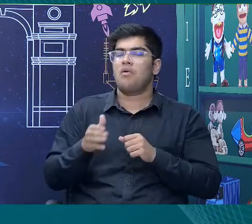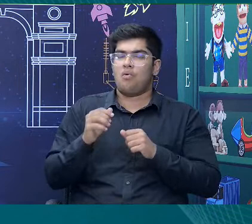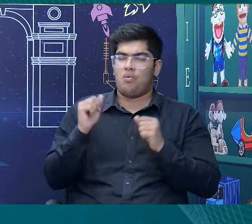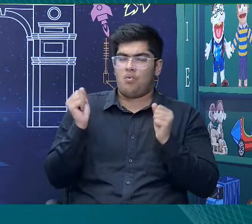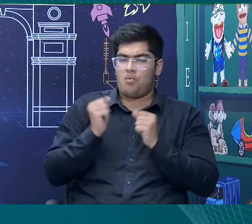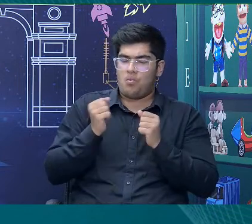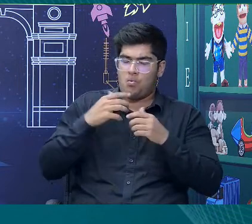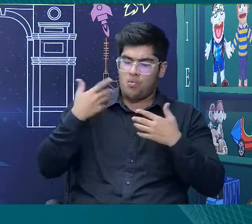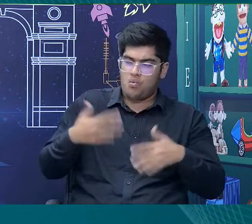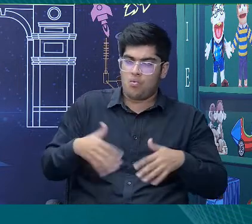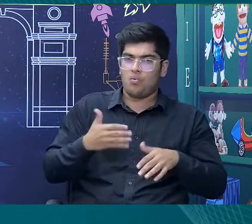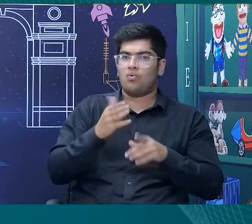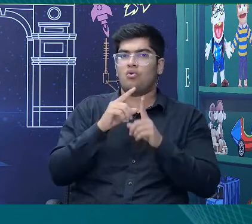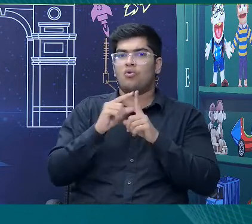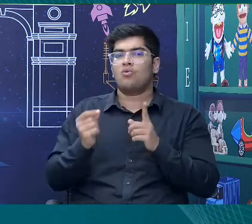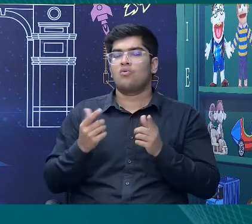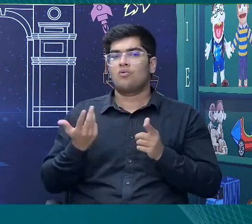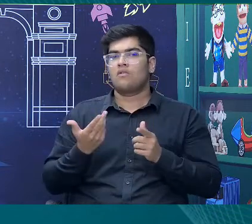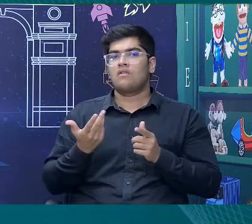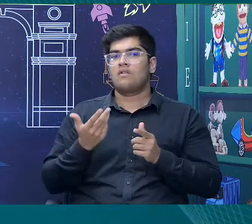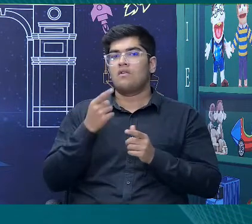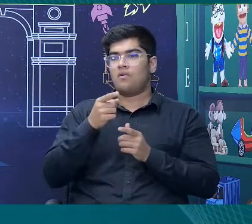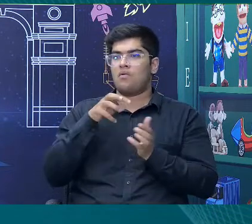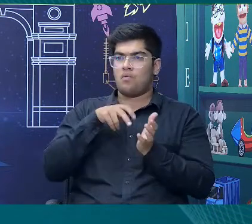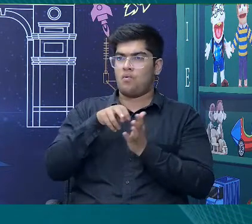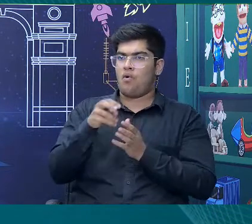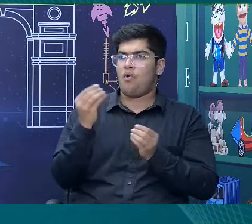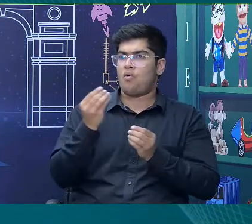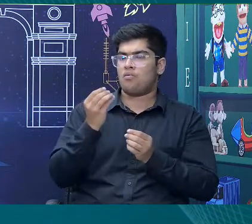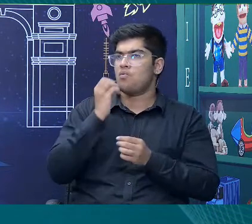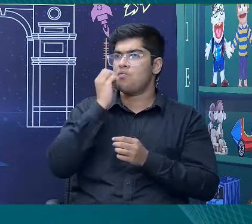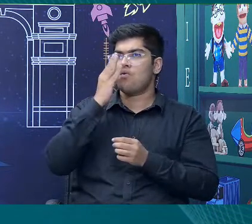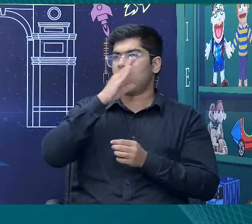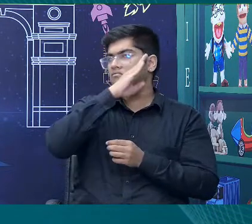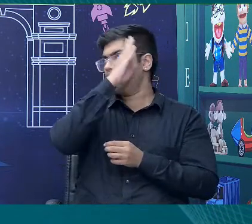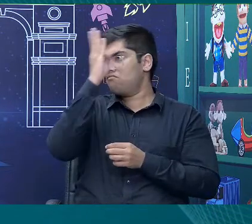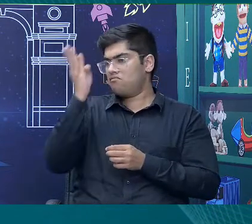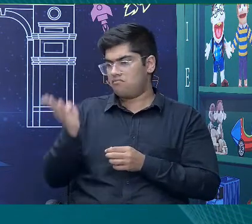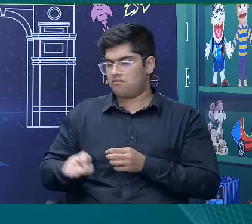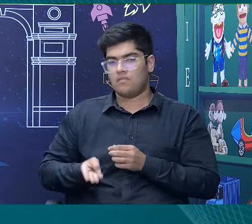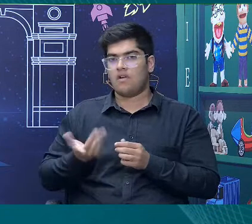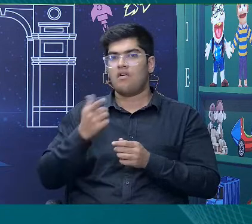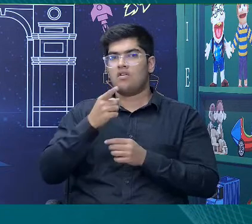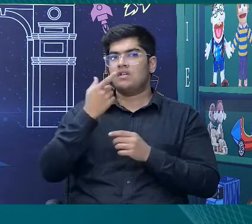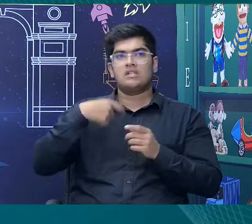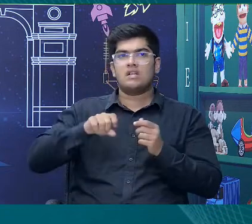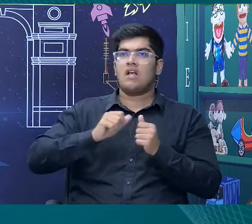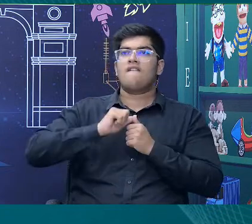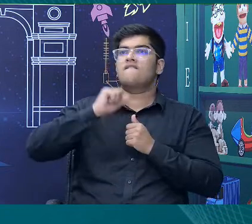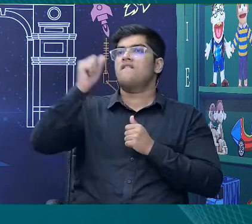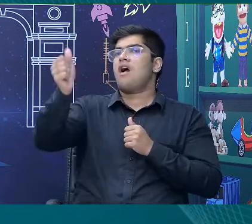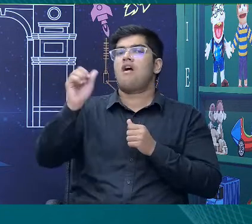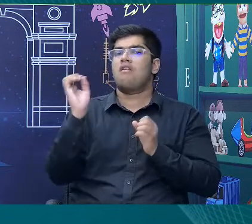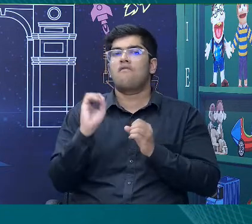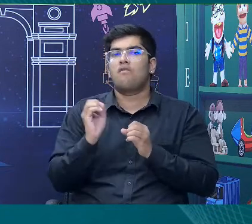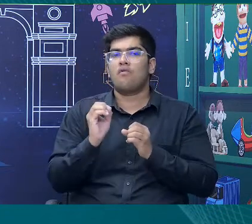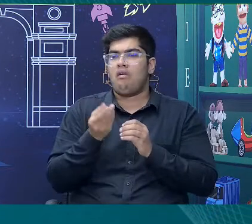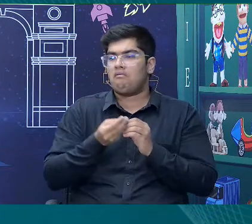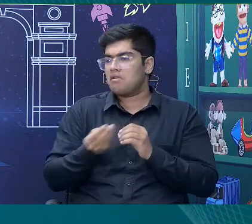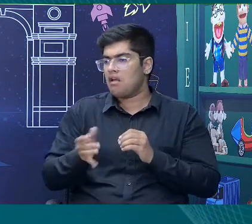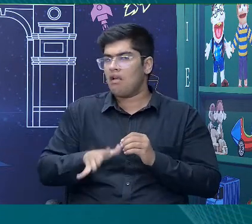dark, and he realizes that after having walked almost an entire day, he's still not very far from where he had started.